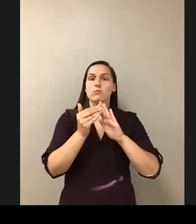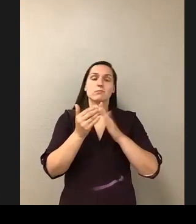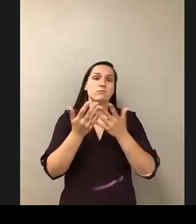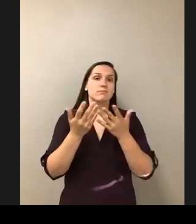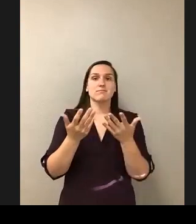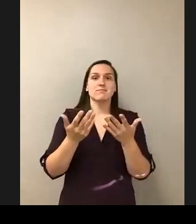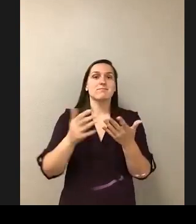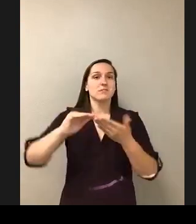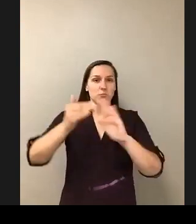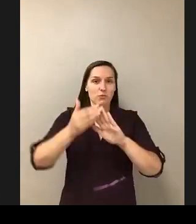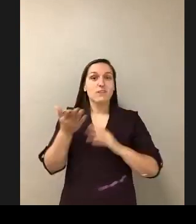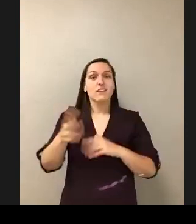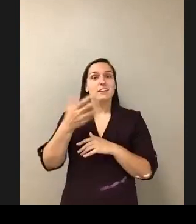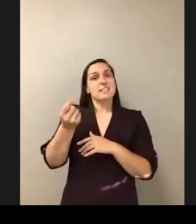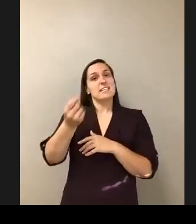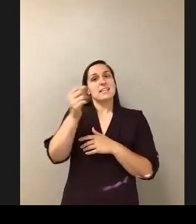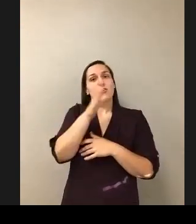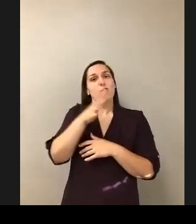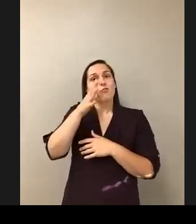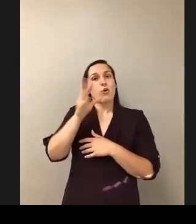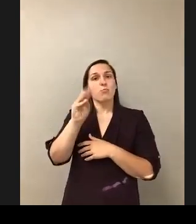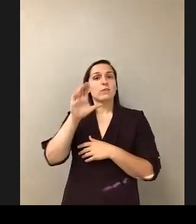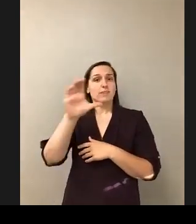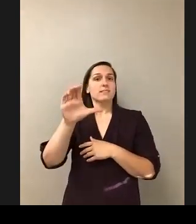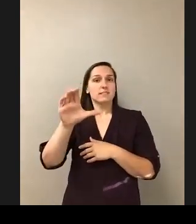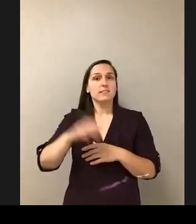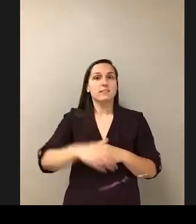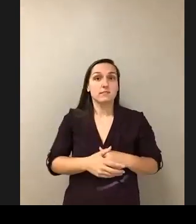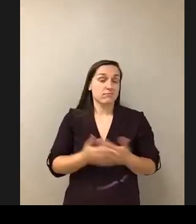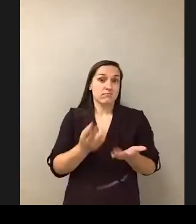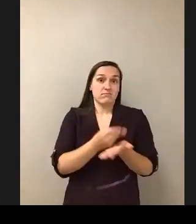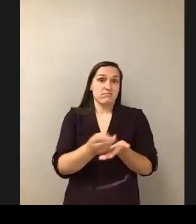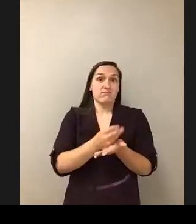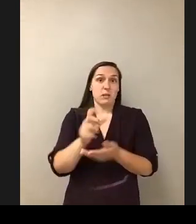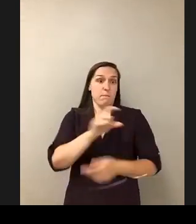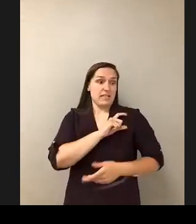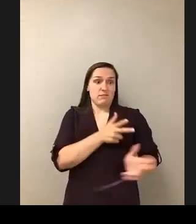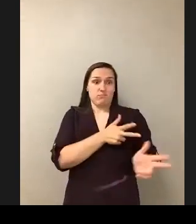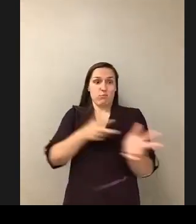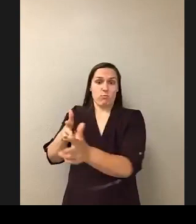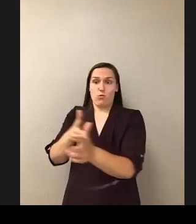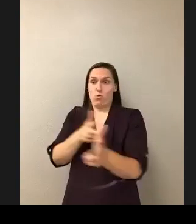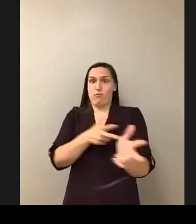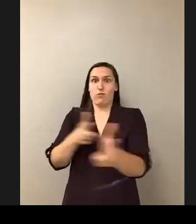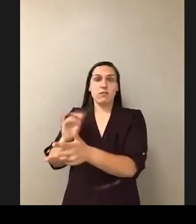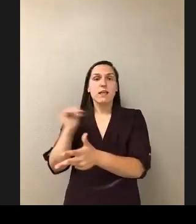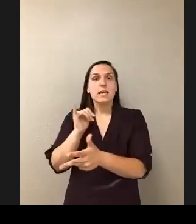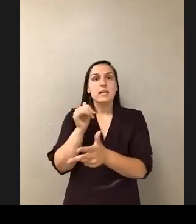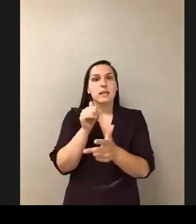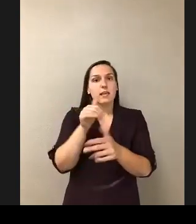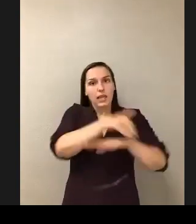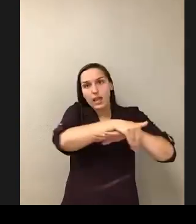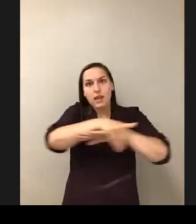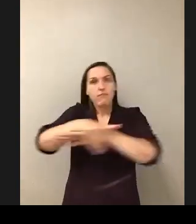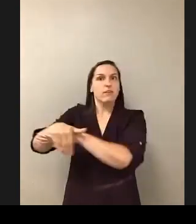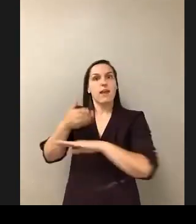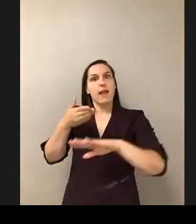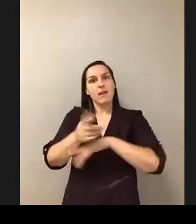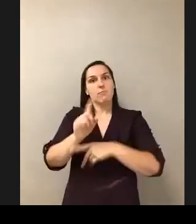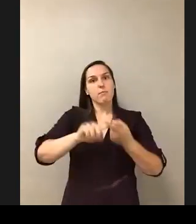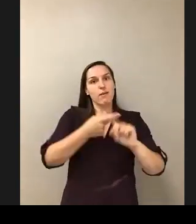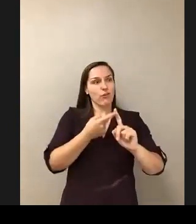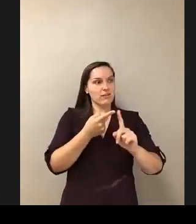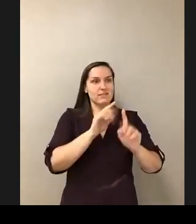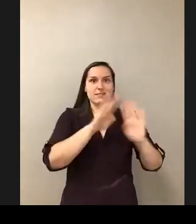Wisconsin, where, you know, frankly, the police pulled me over almost every night when I was driving home from my friend's house at 2 o'clock in the